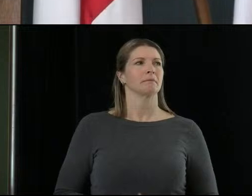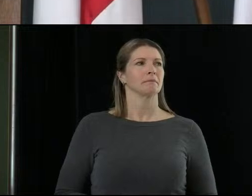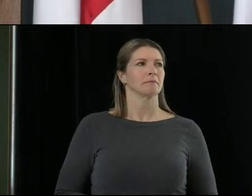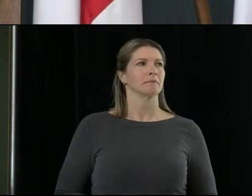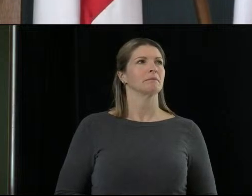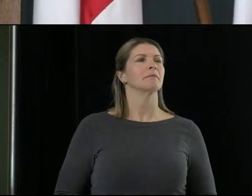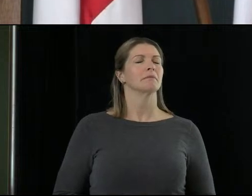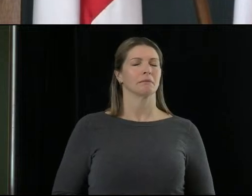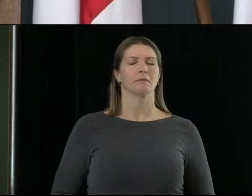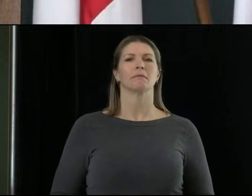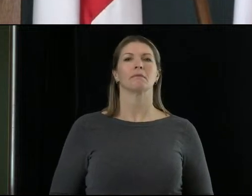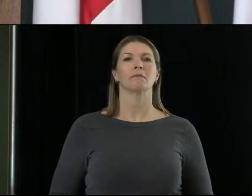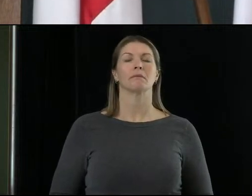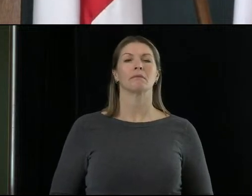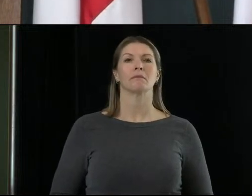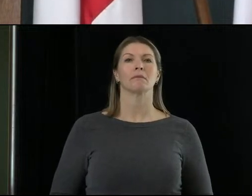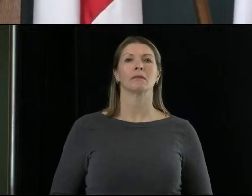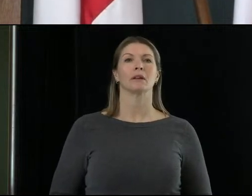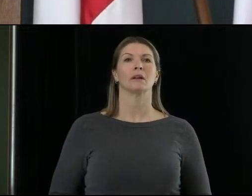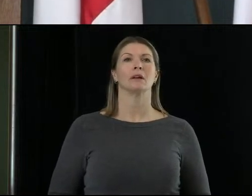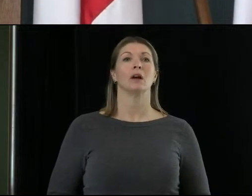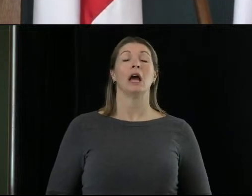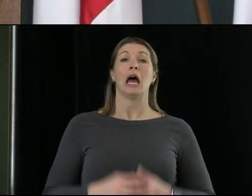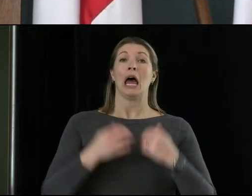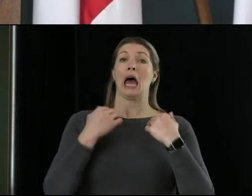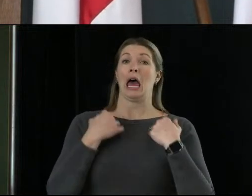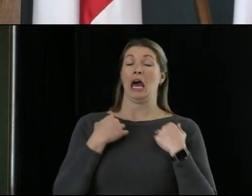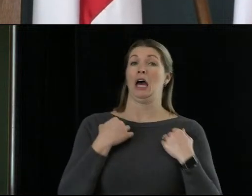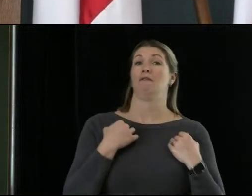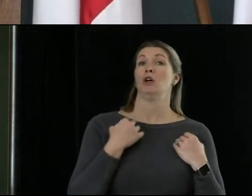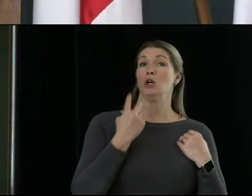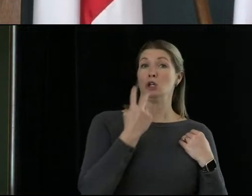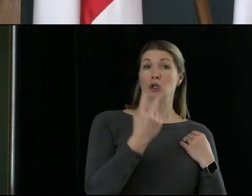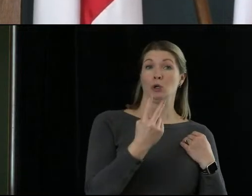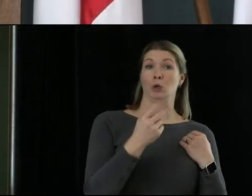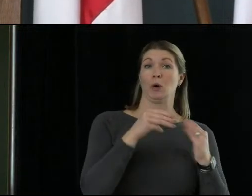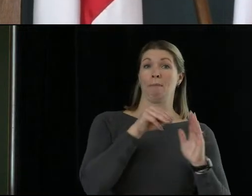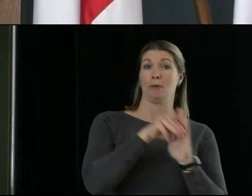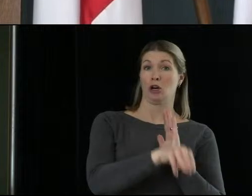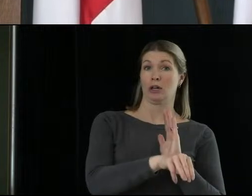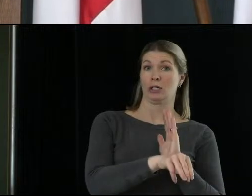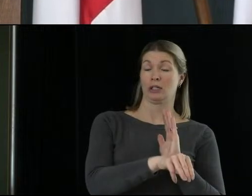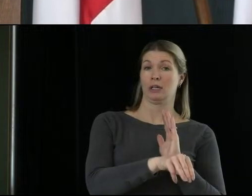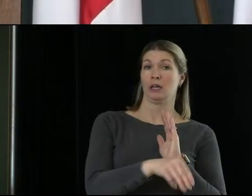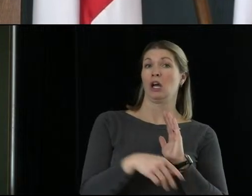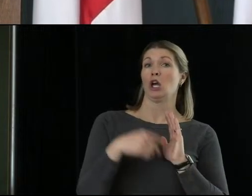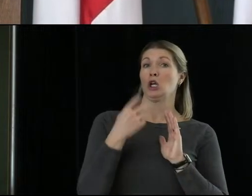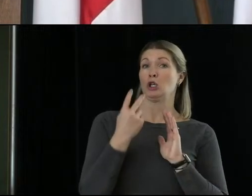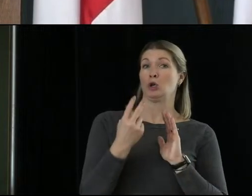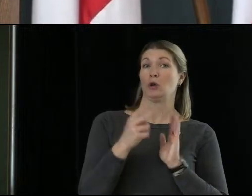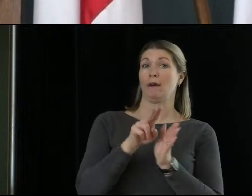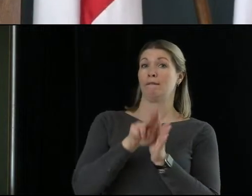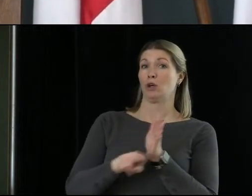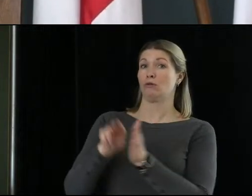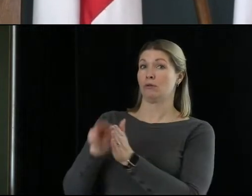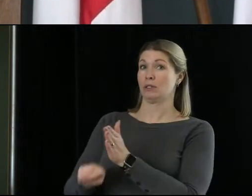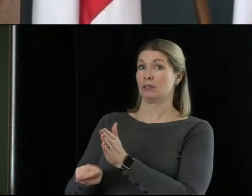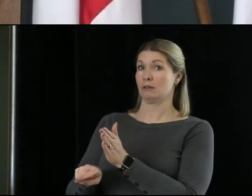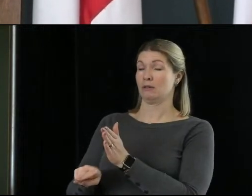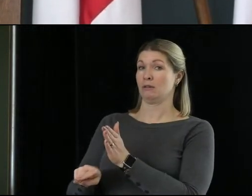We were faced with 2 brutal murders and 2 heartbreaking funerals. It's hard for people to understand